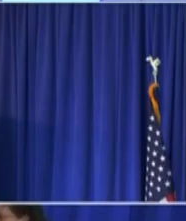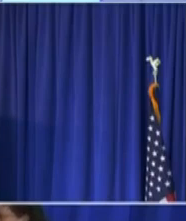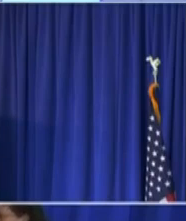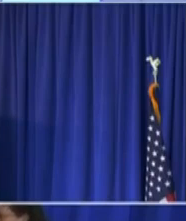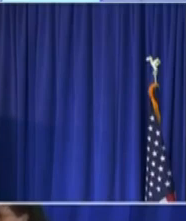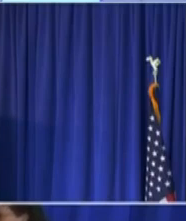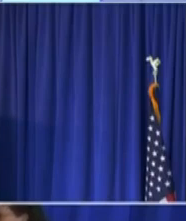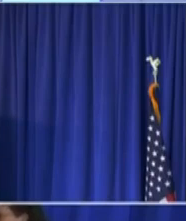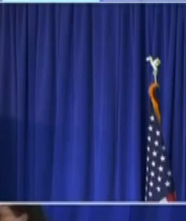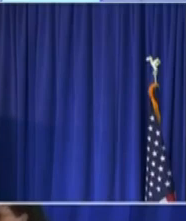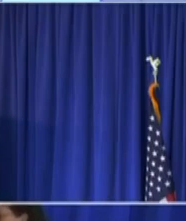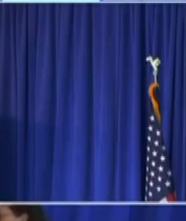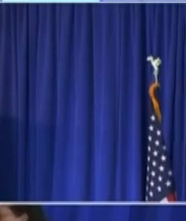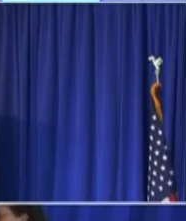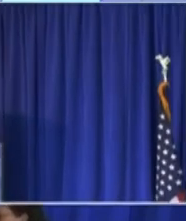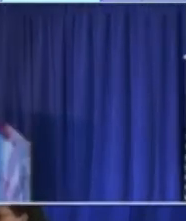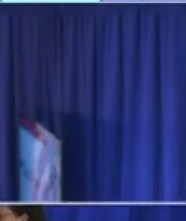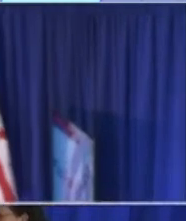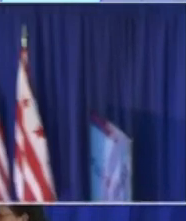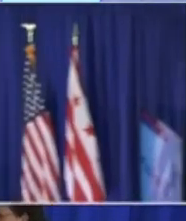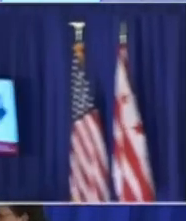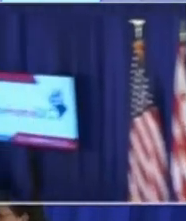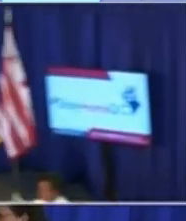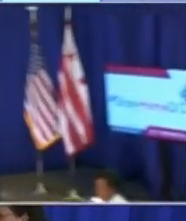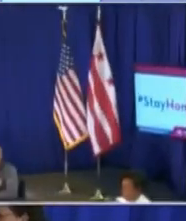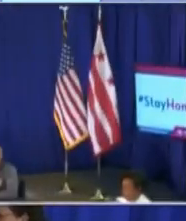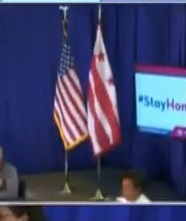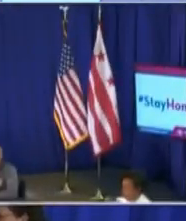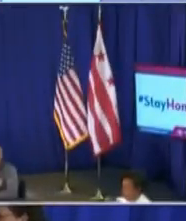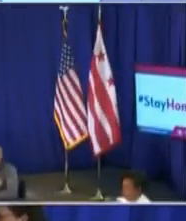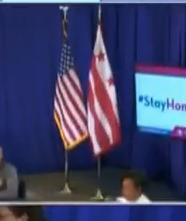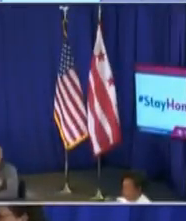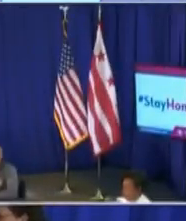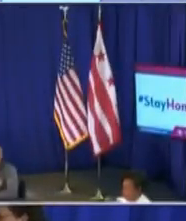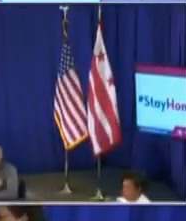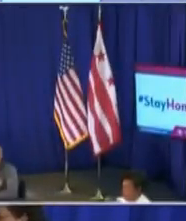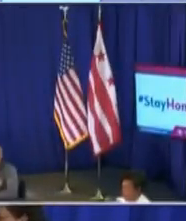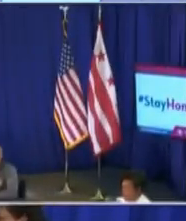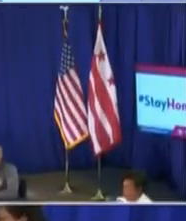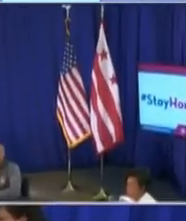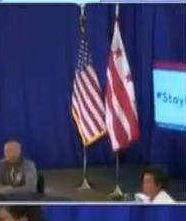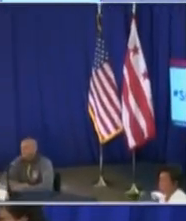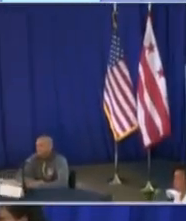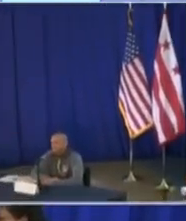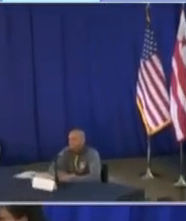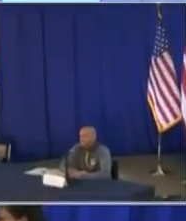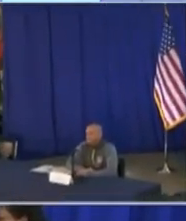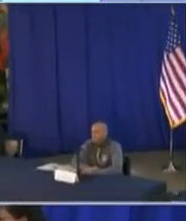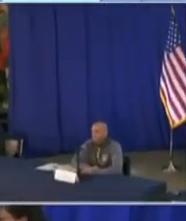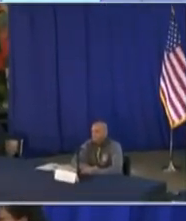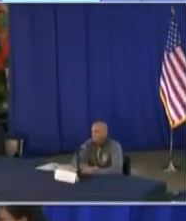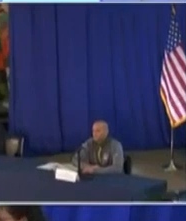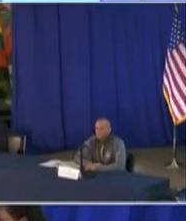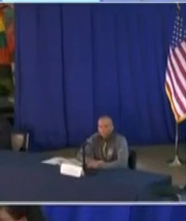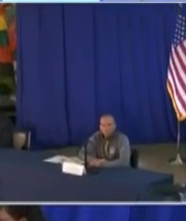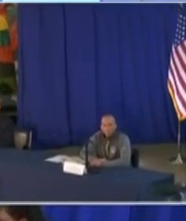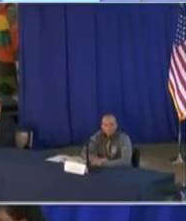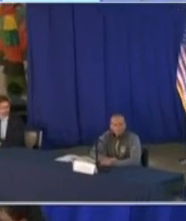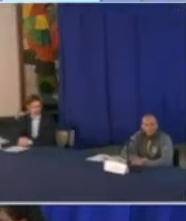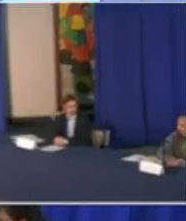self-checkout. We've also asked in this order that these business owners put up plexiglass to